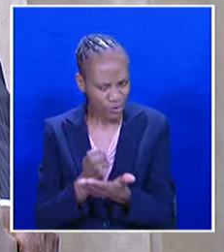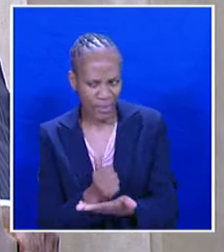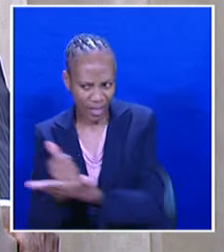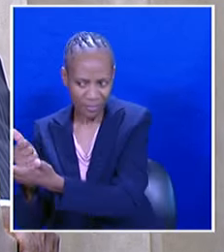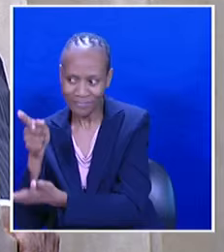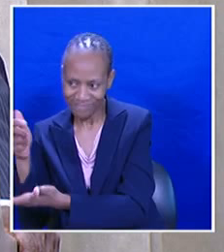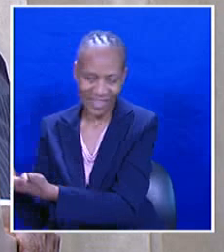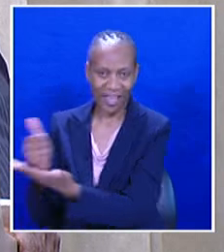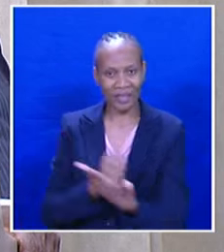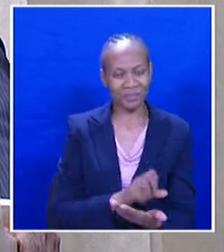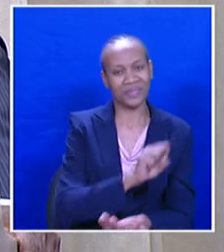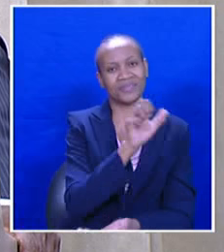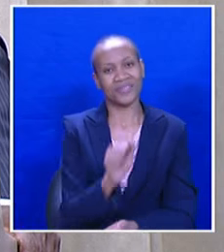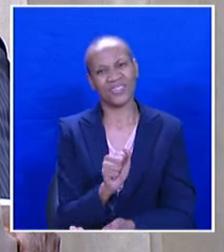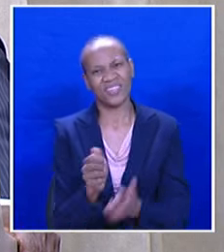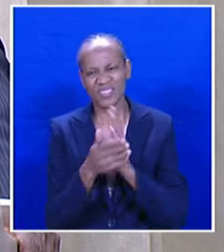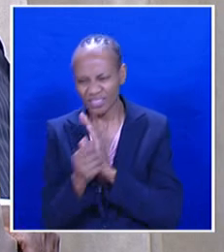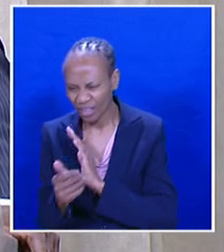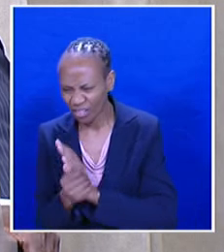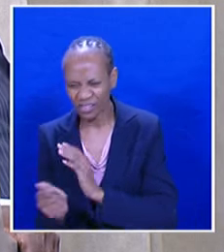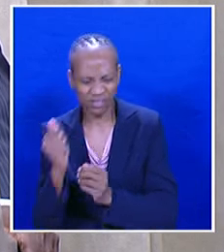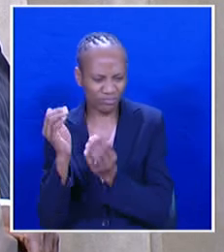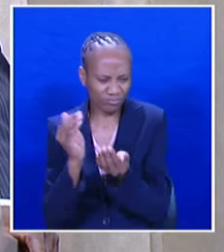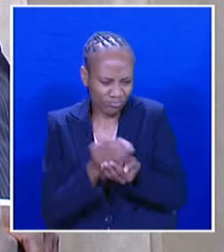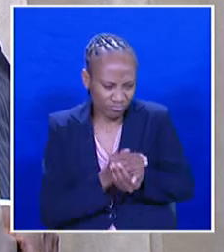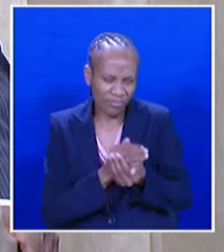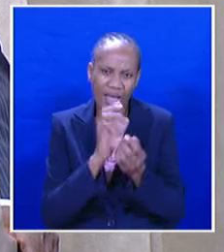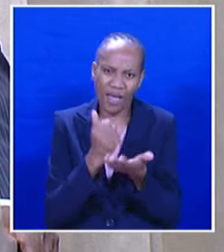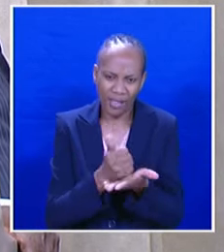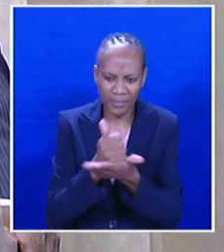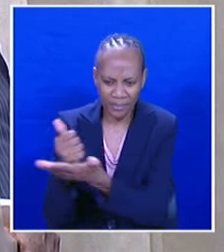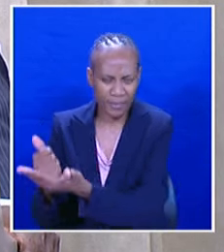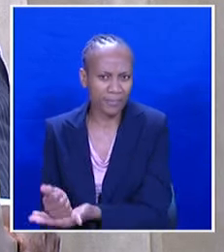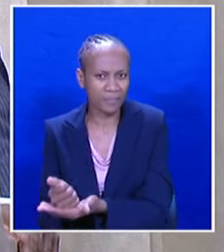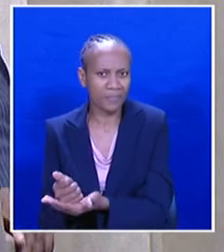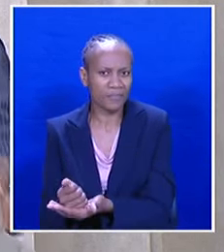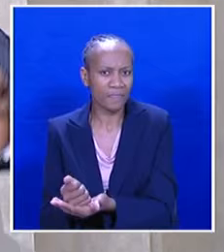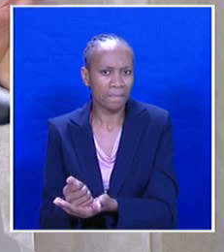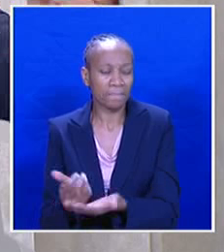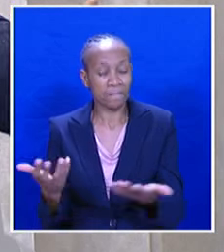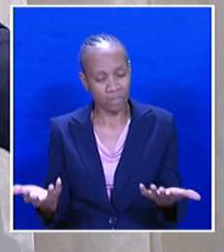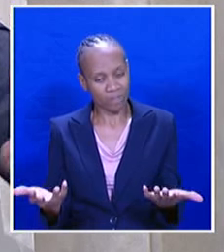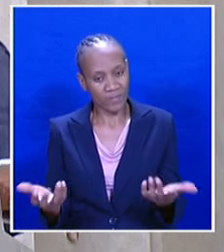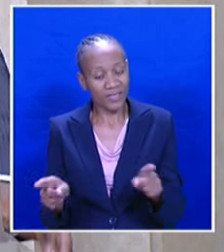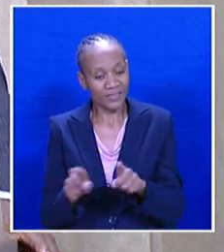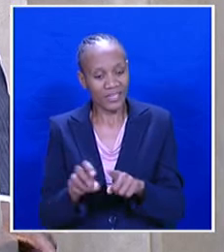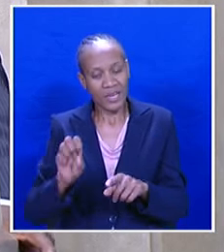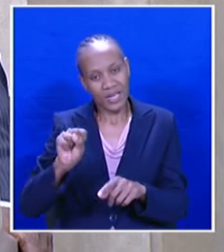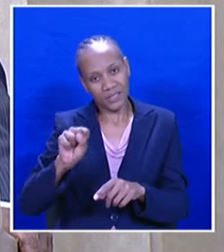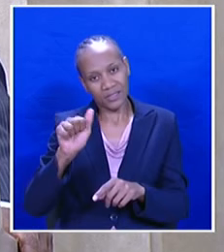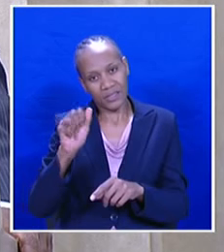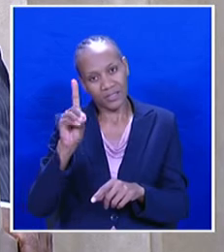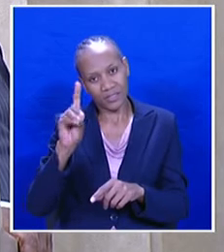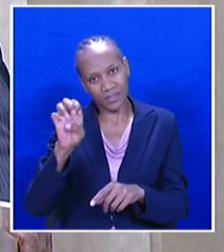and security-wise, are also advanced. And we start off with SADC, our own region, and